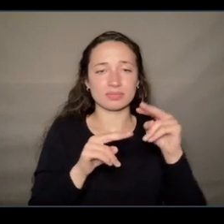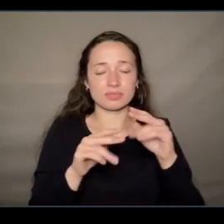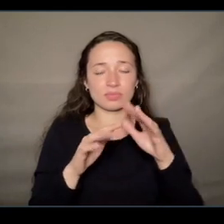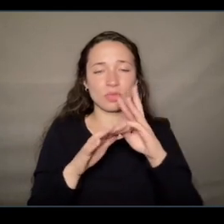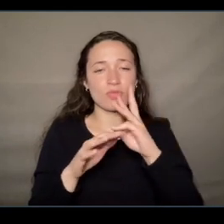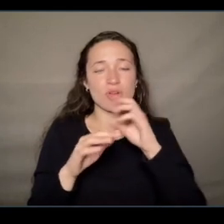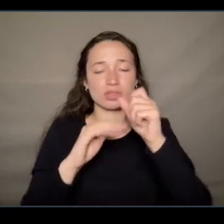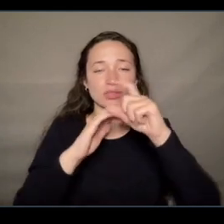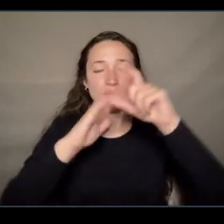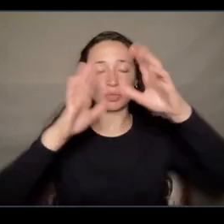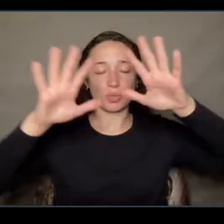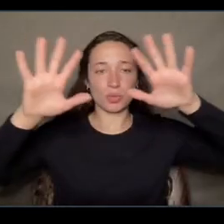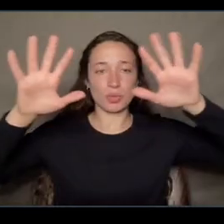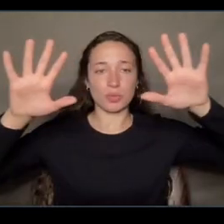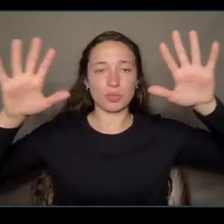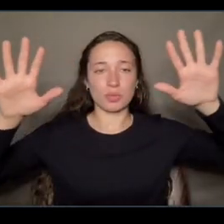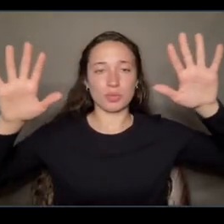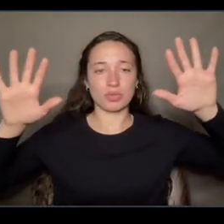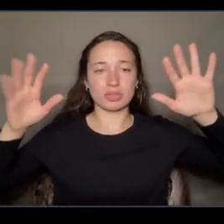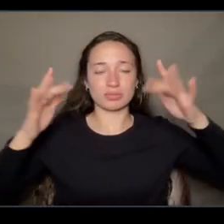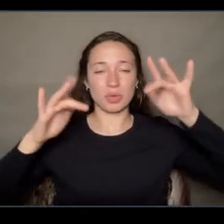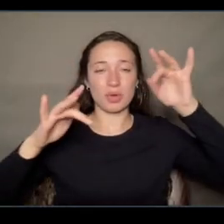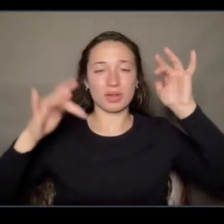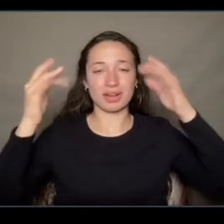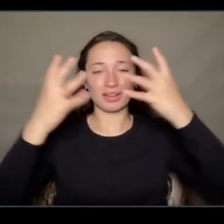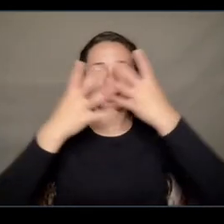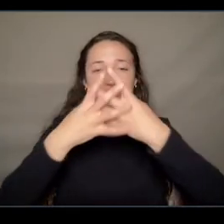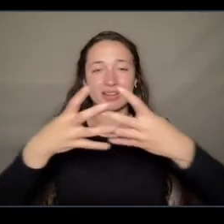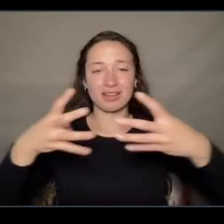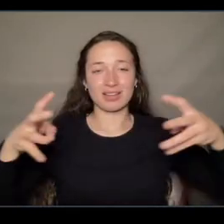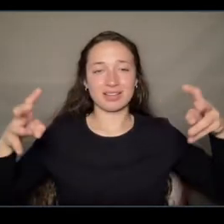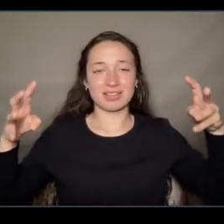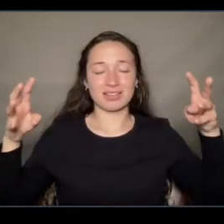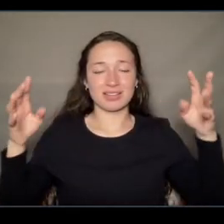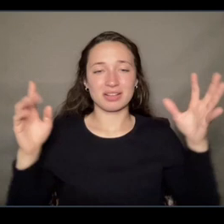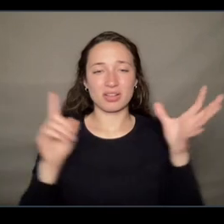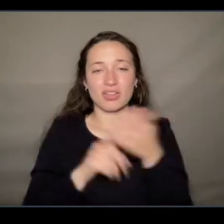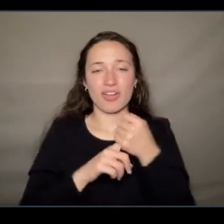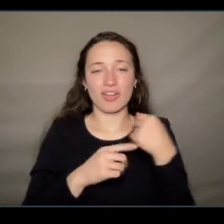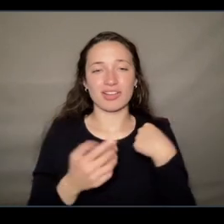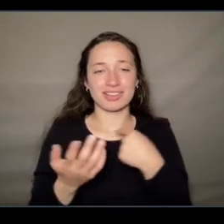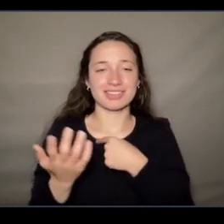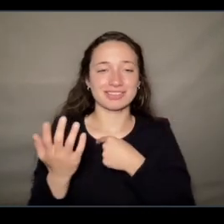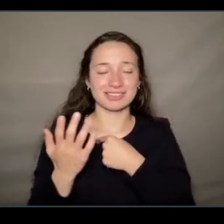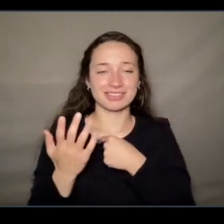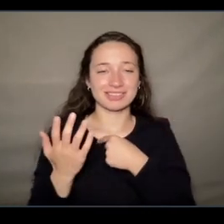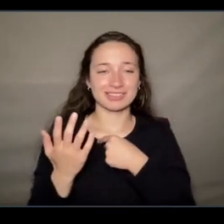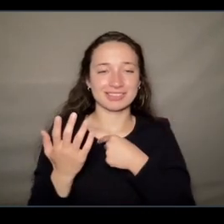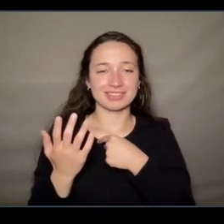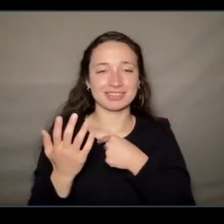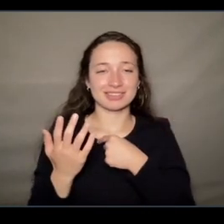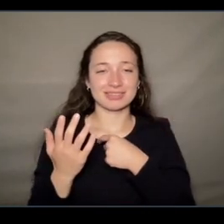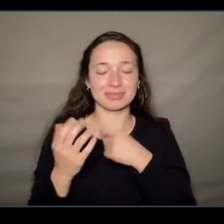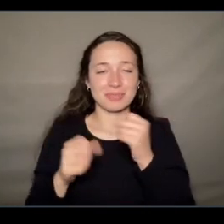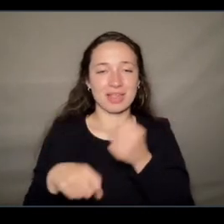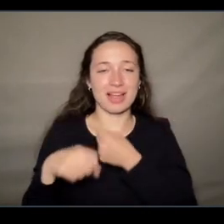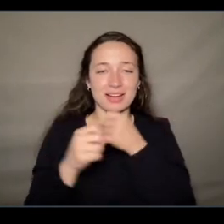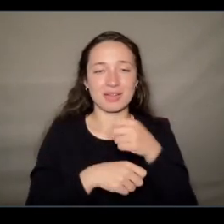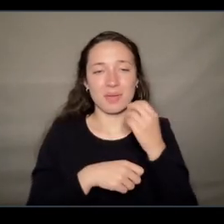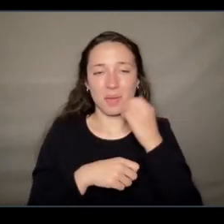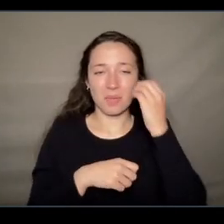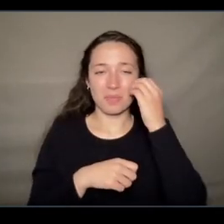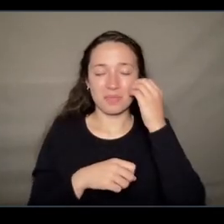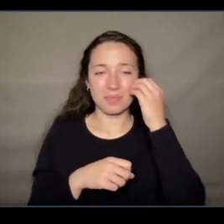swam with a watery sun. Its sparkling net caught us, paddling